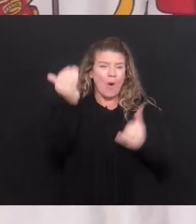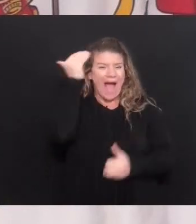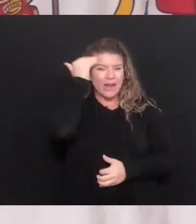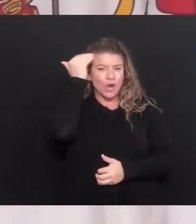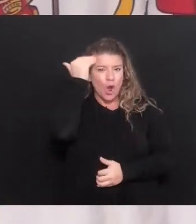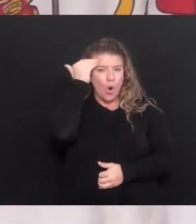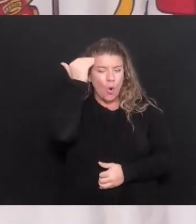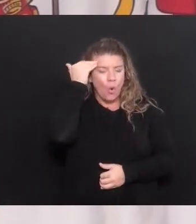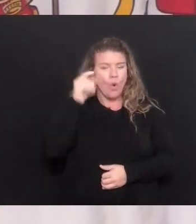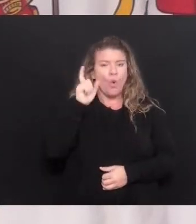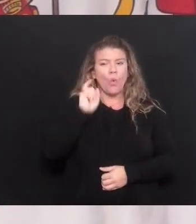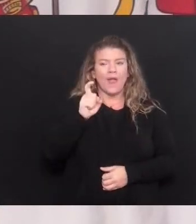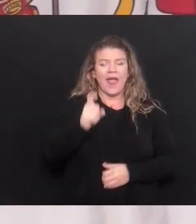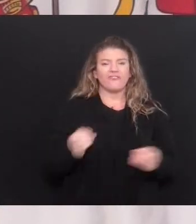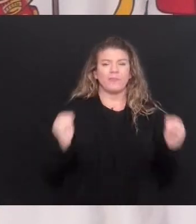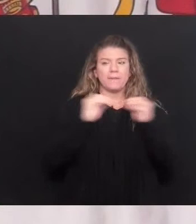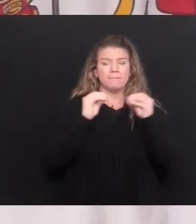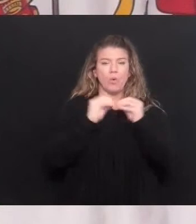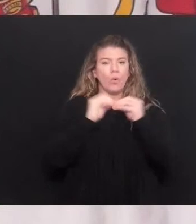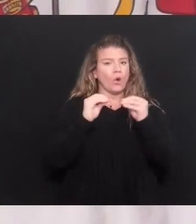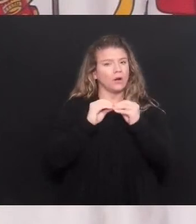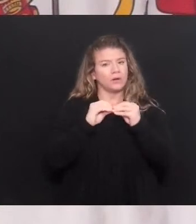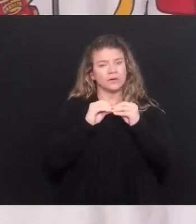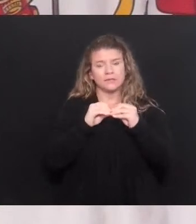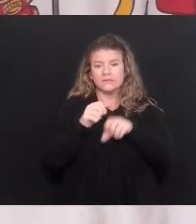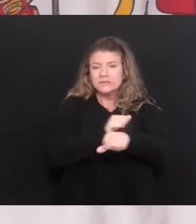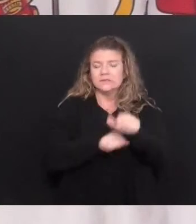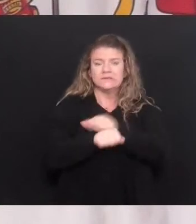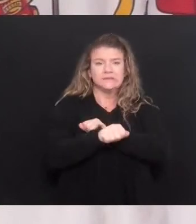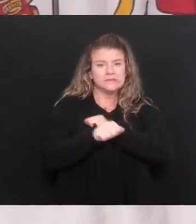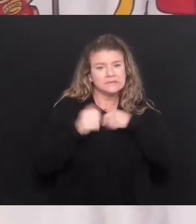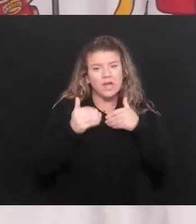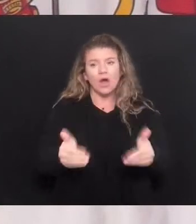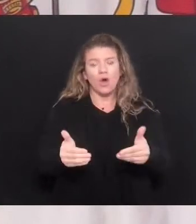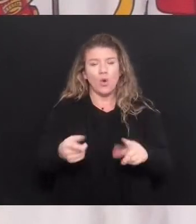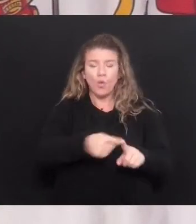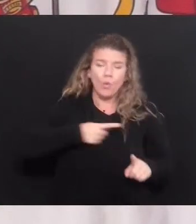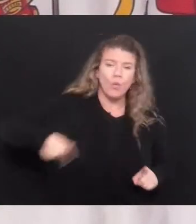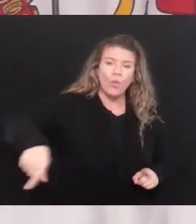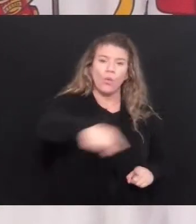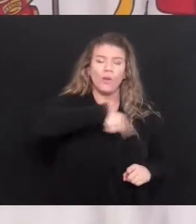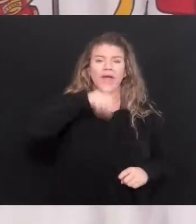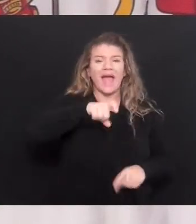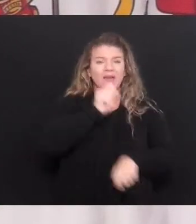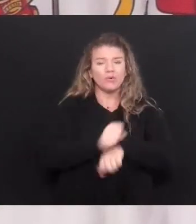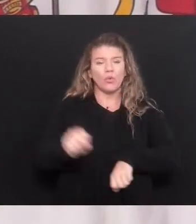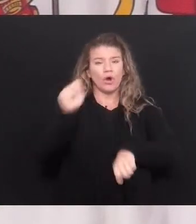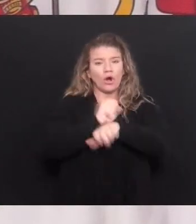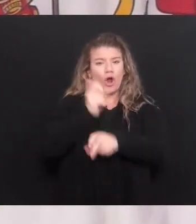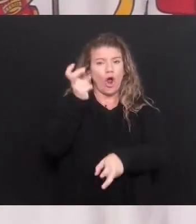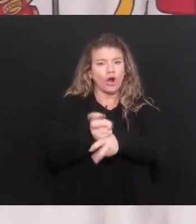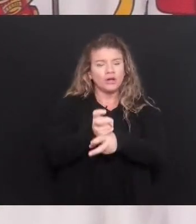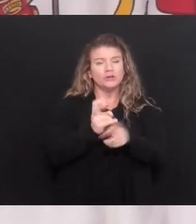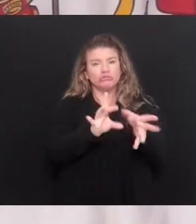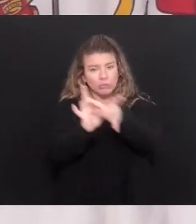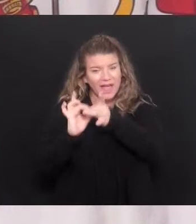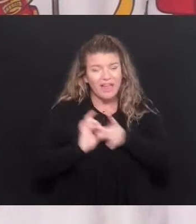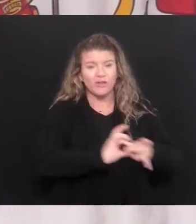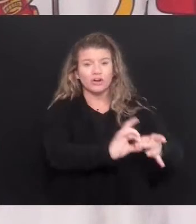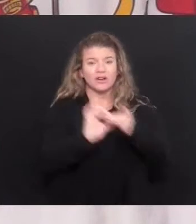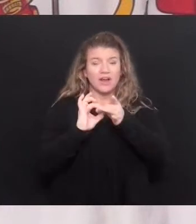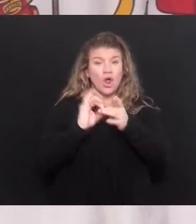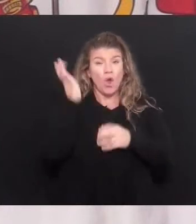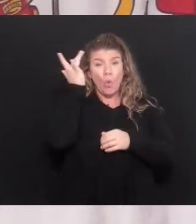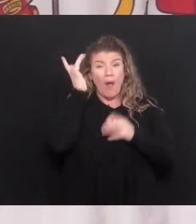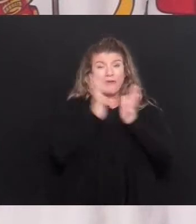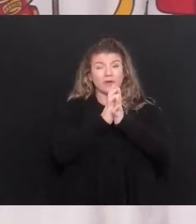got to even double down even more. We have got to all work just one step harder, because there is a lot of people